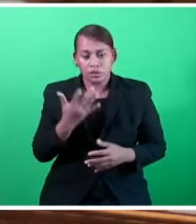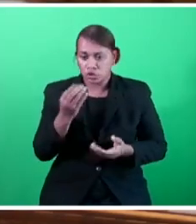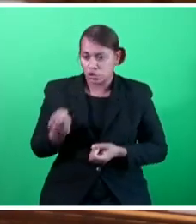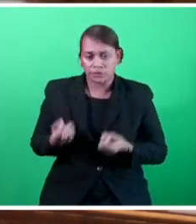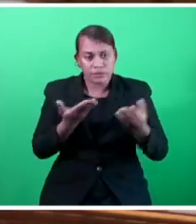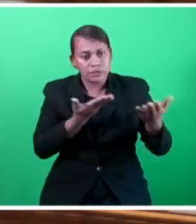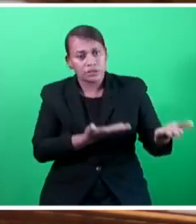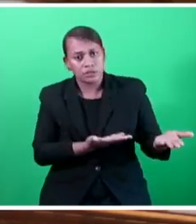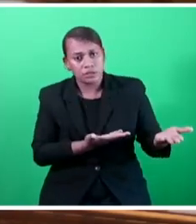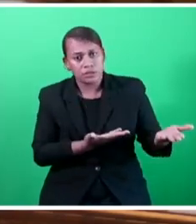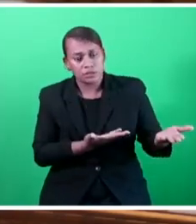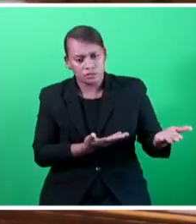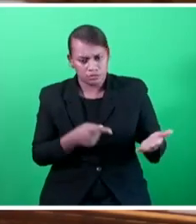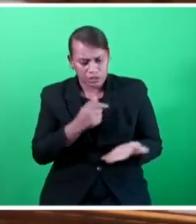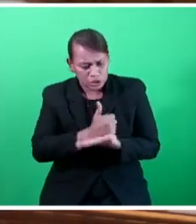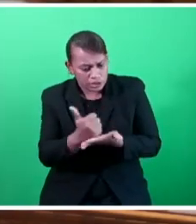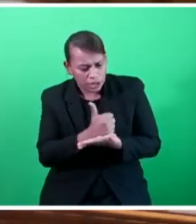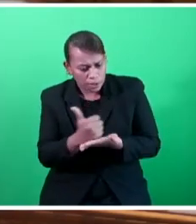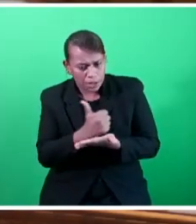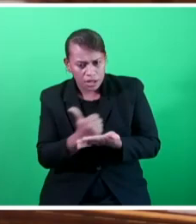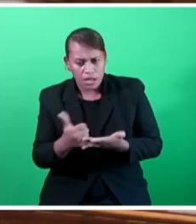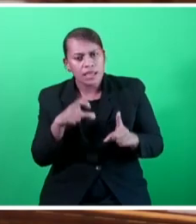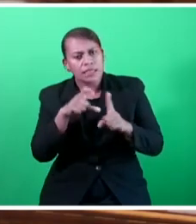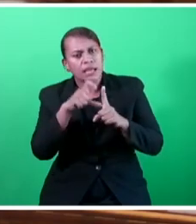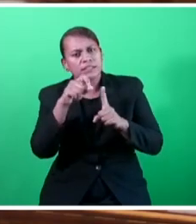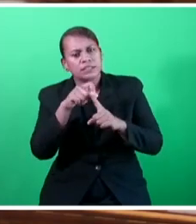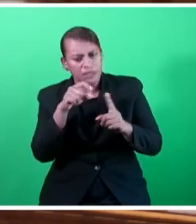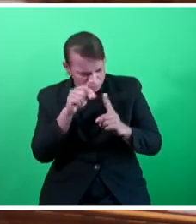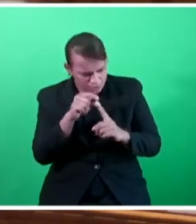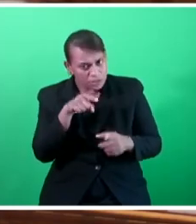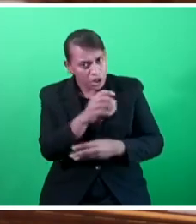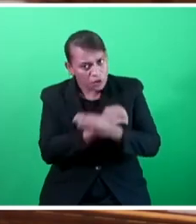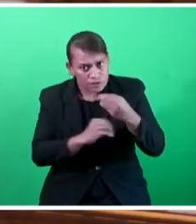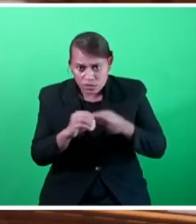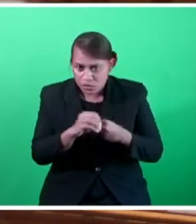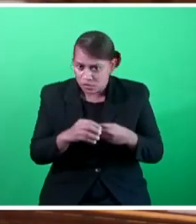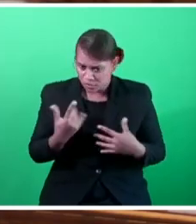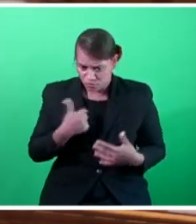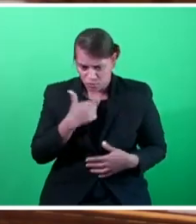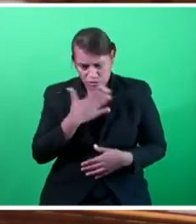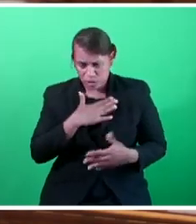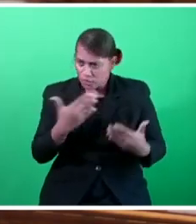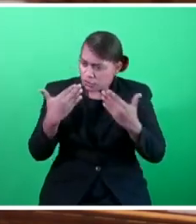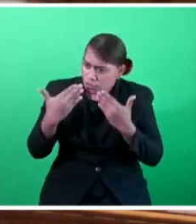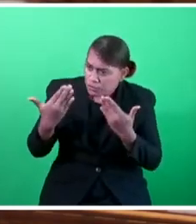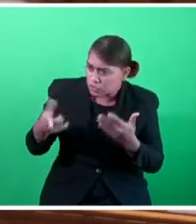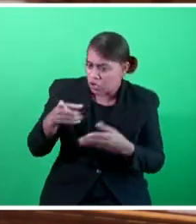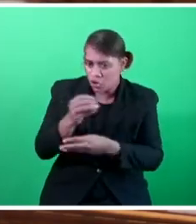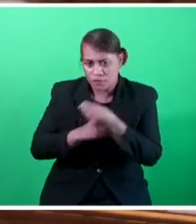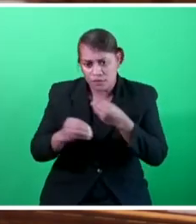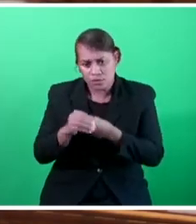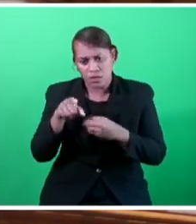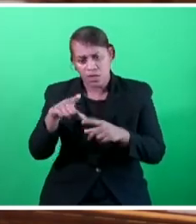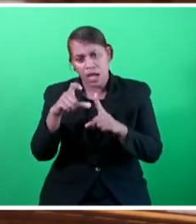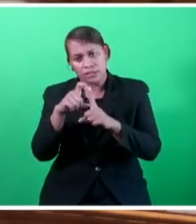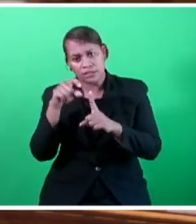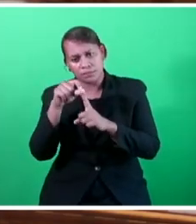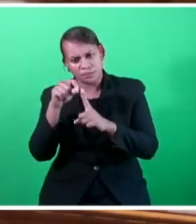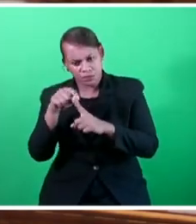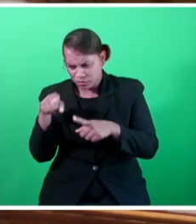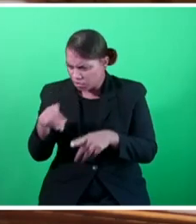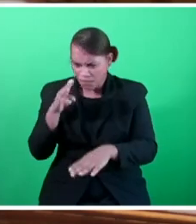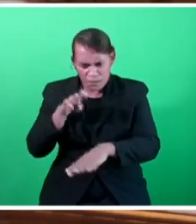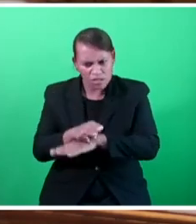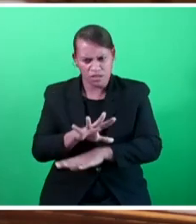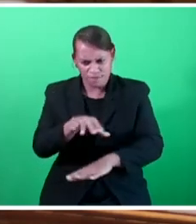DPP's office. And on that note, I'd like to thank the Office of the Director of Public Prosecutions for the monthly statistics that they produce